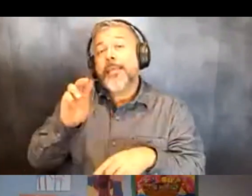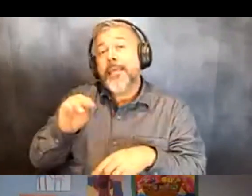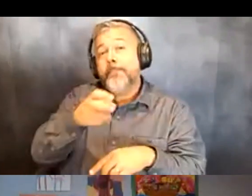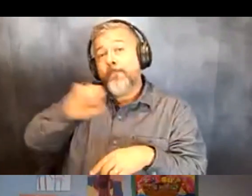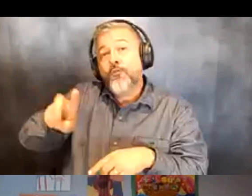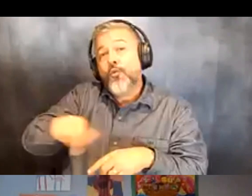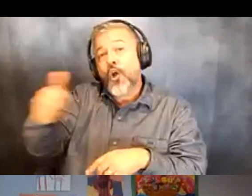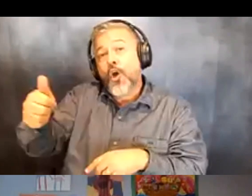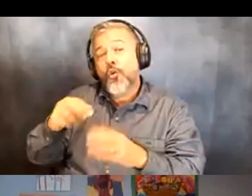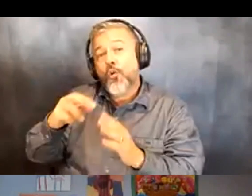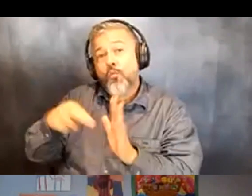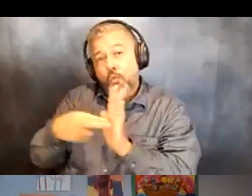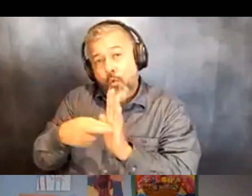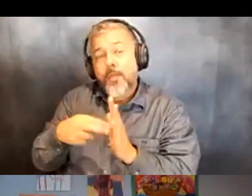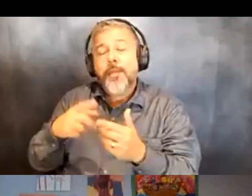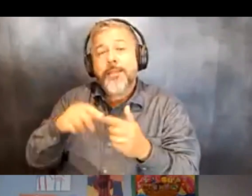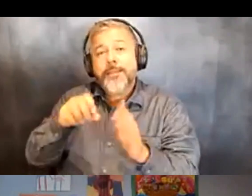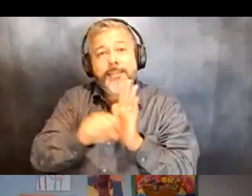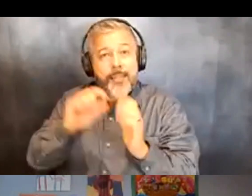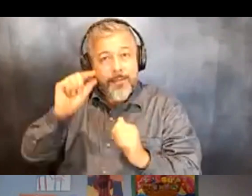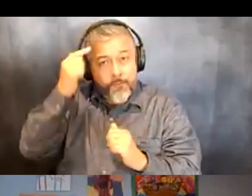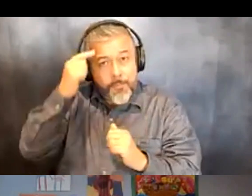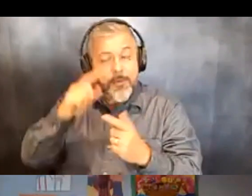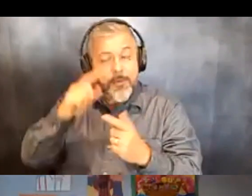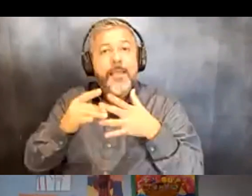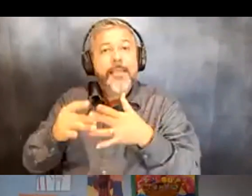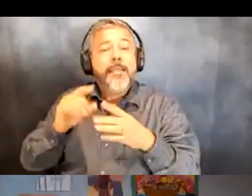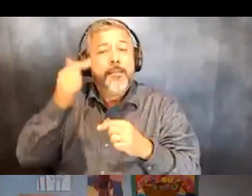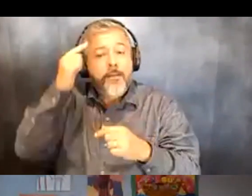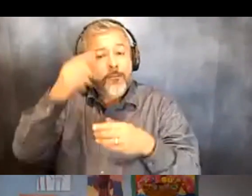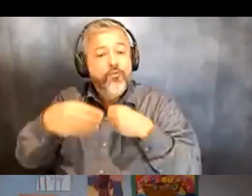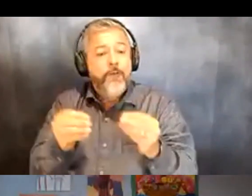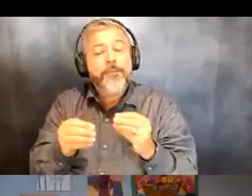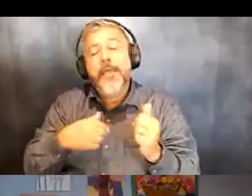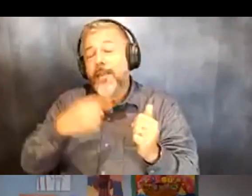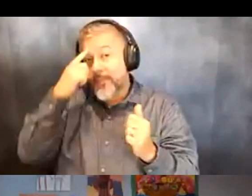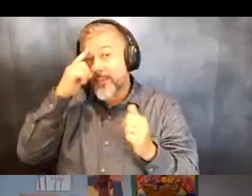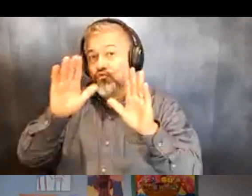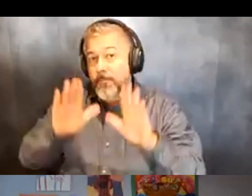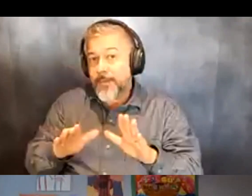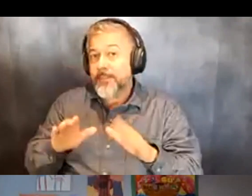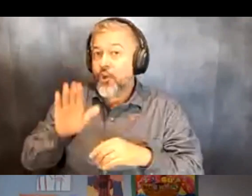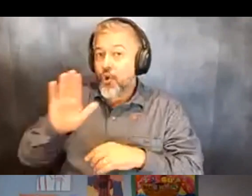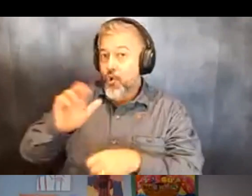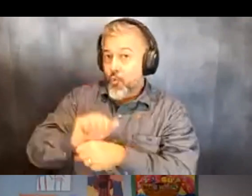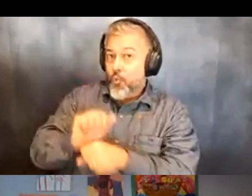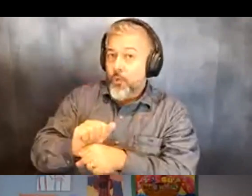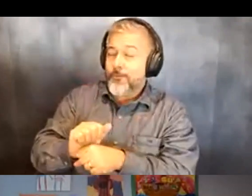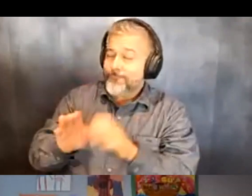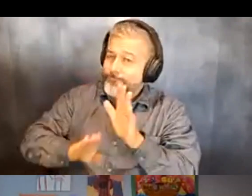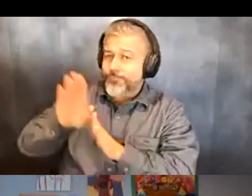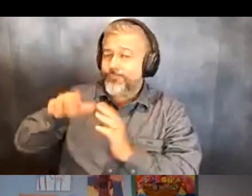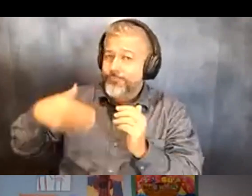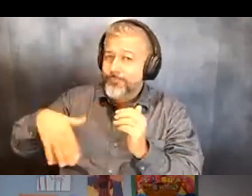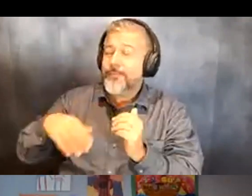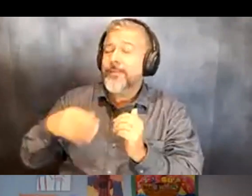government, leading at the governor's office. I think it's tremendous what she has done and what we'll be able to do.